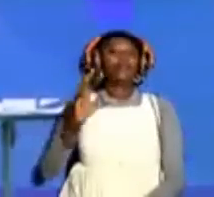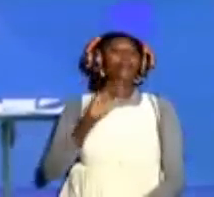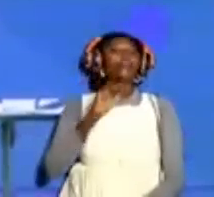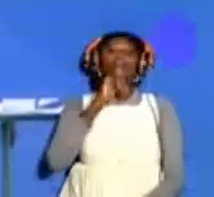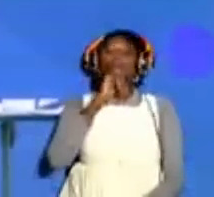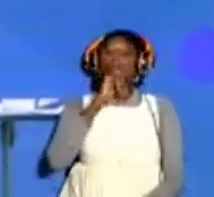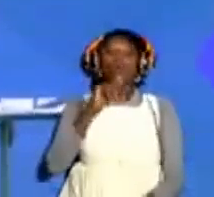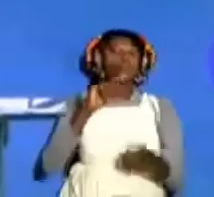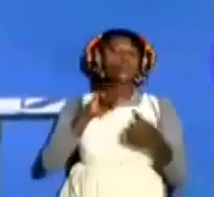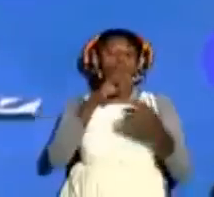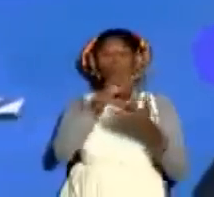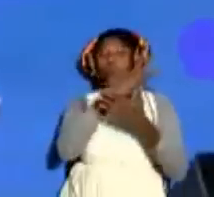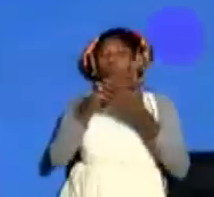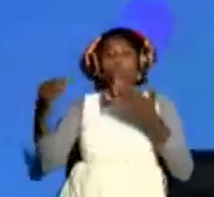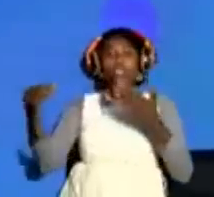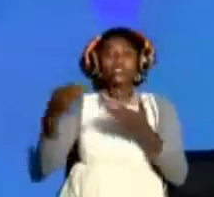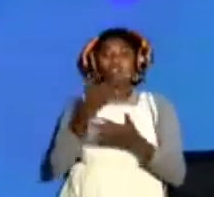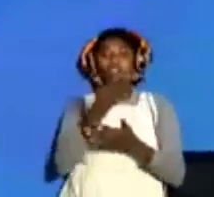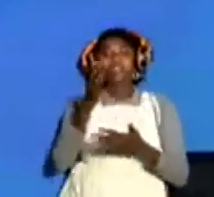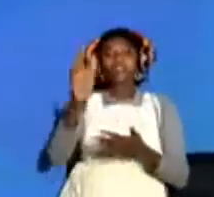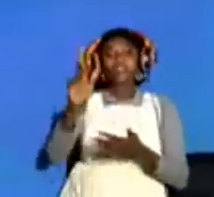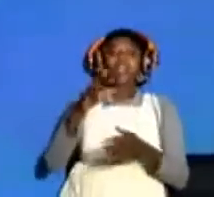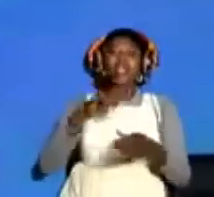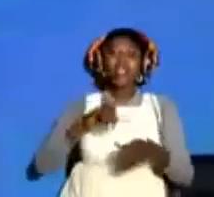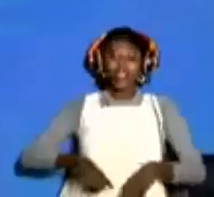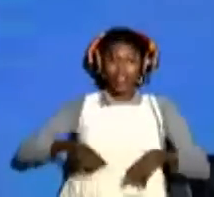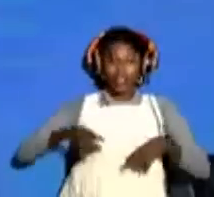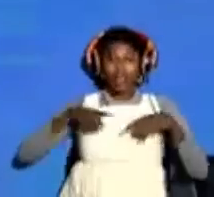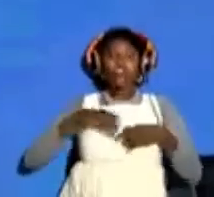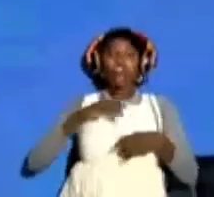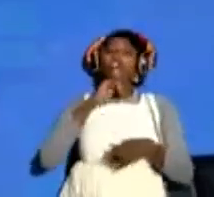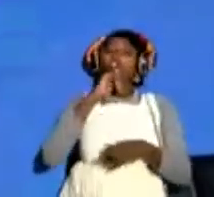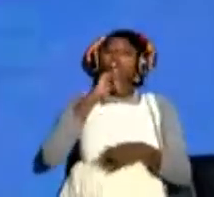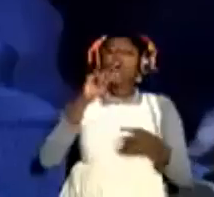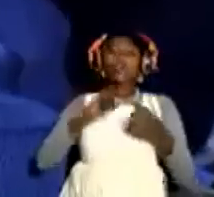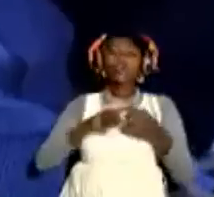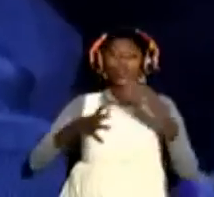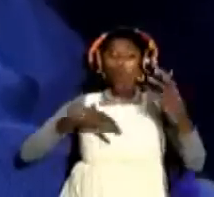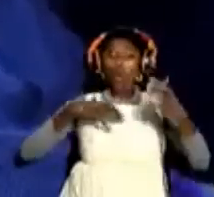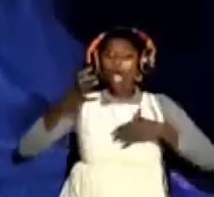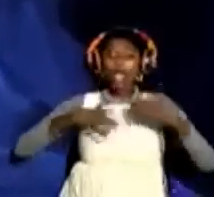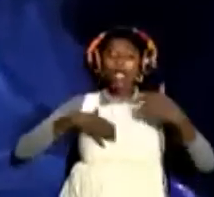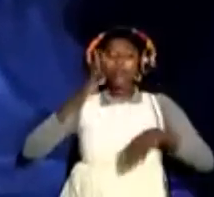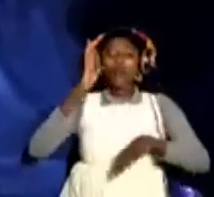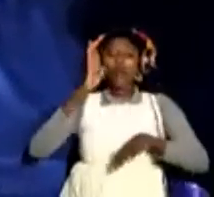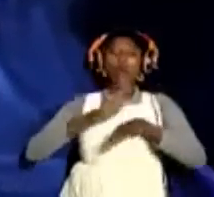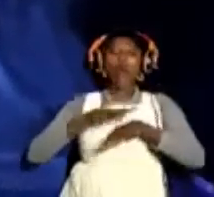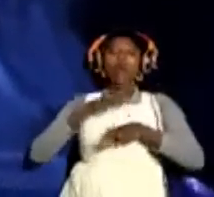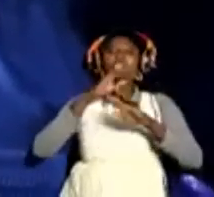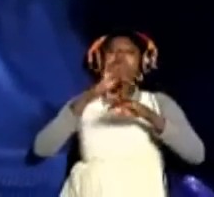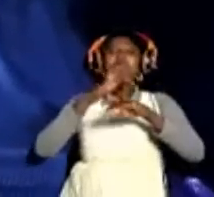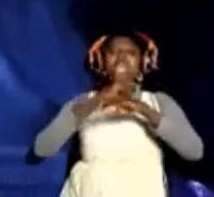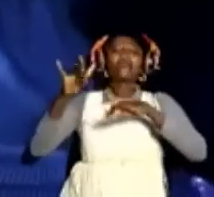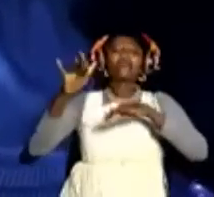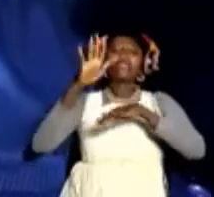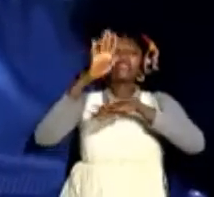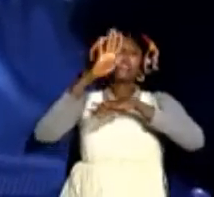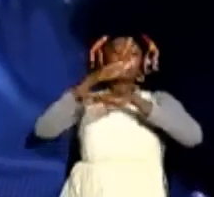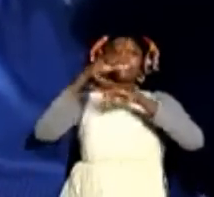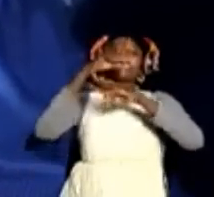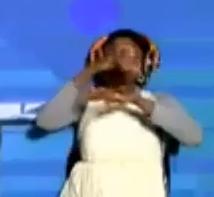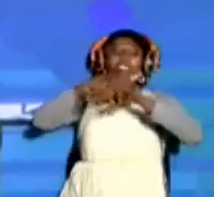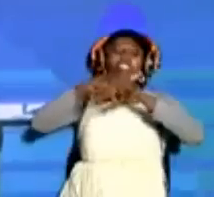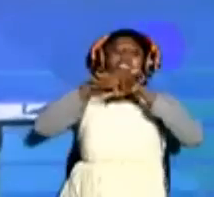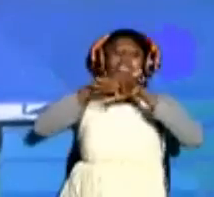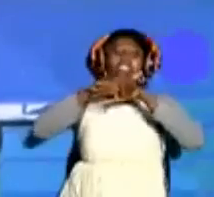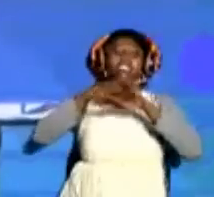not to waste their life, not to keep arguing about empty vocabularies that